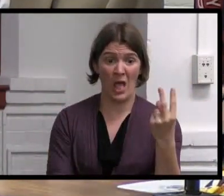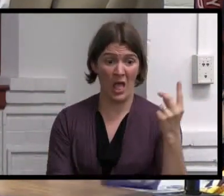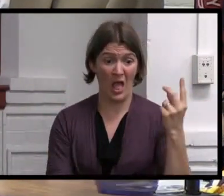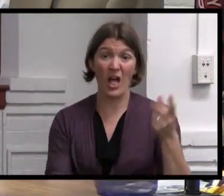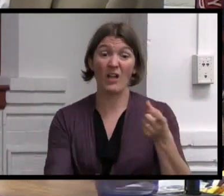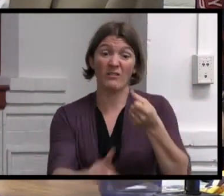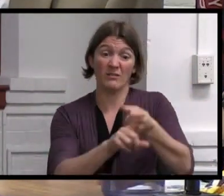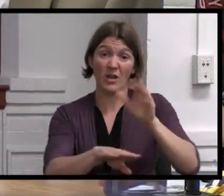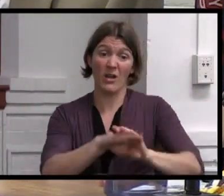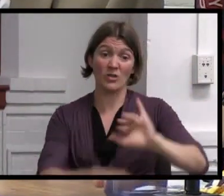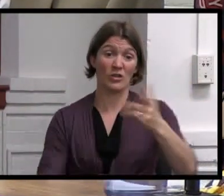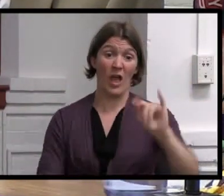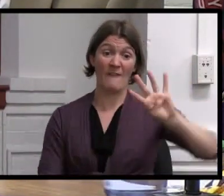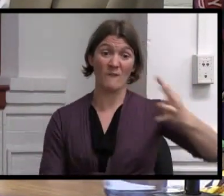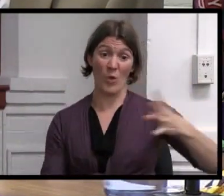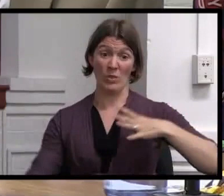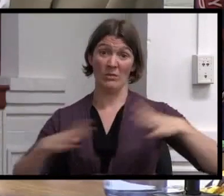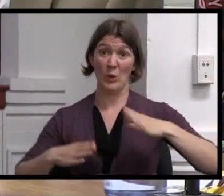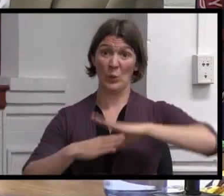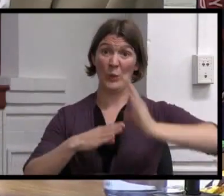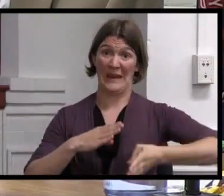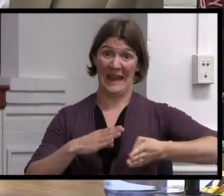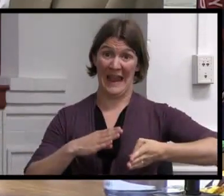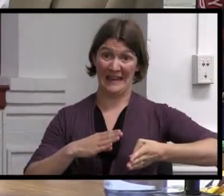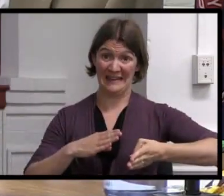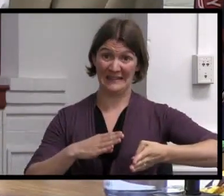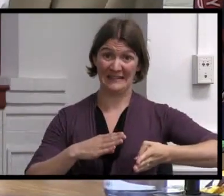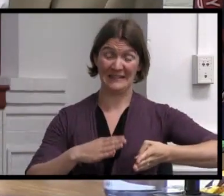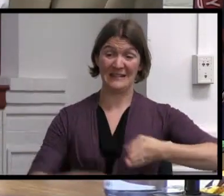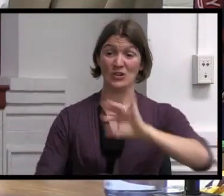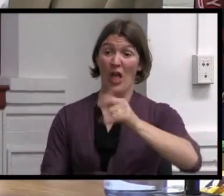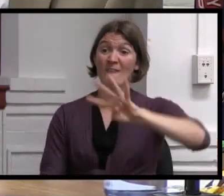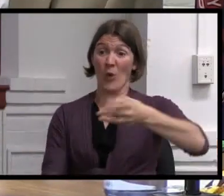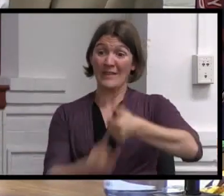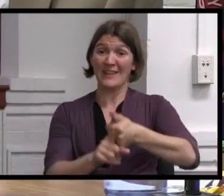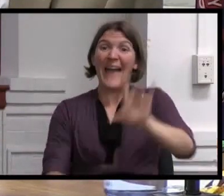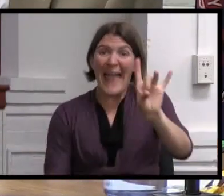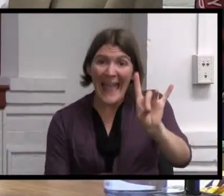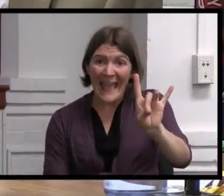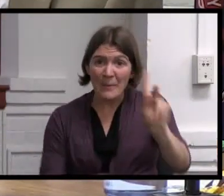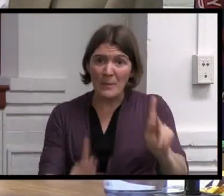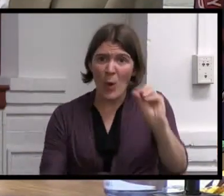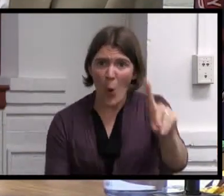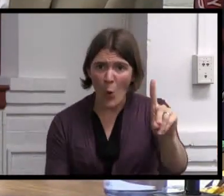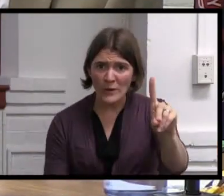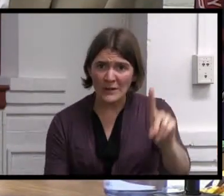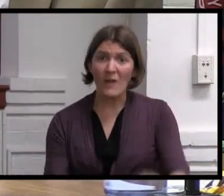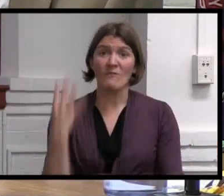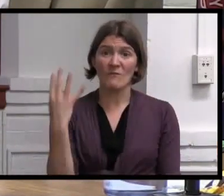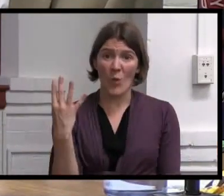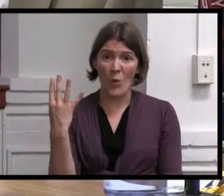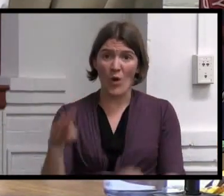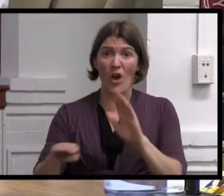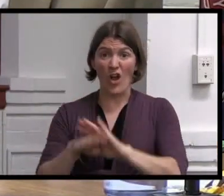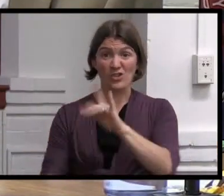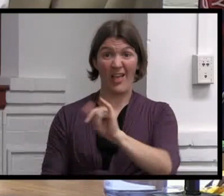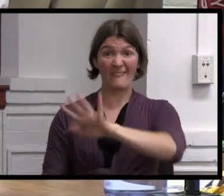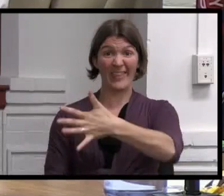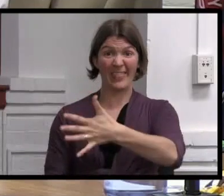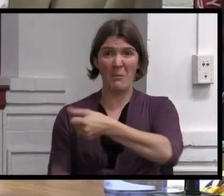4th of July holiday, 8 on July 4th, and 4 on July